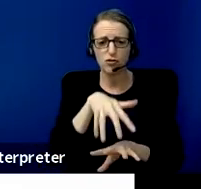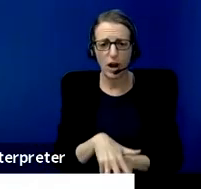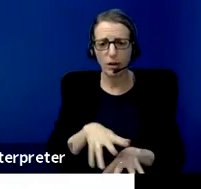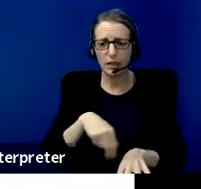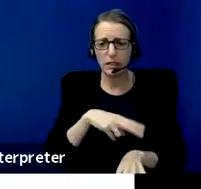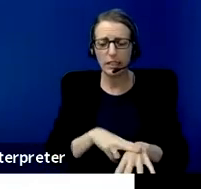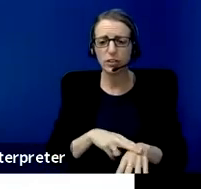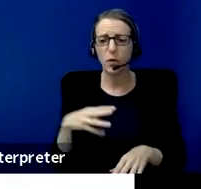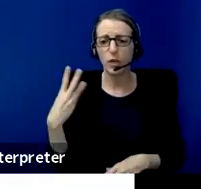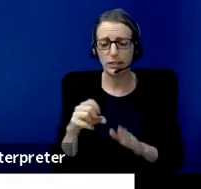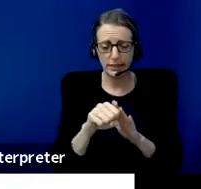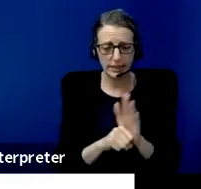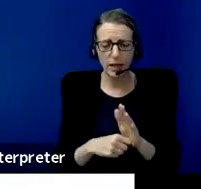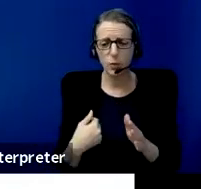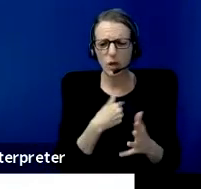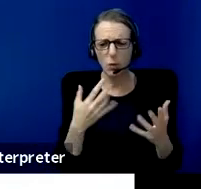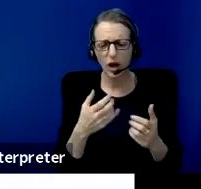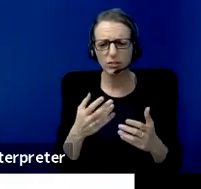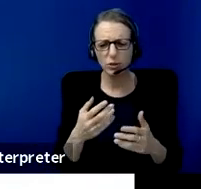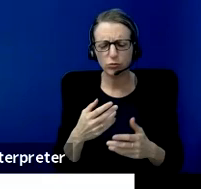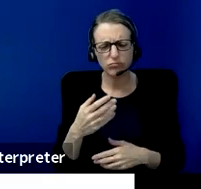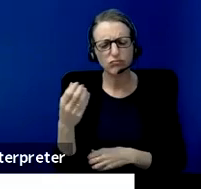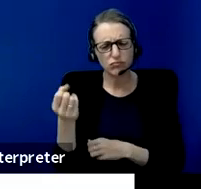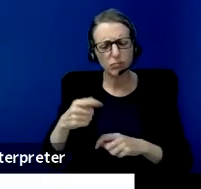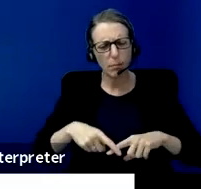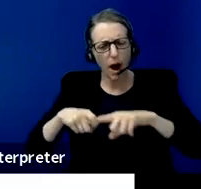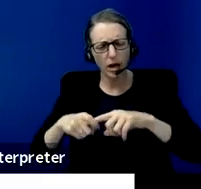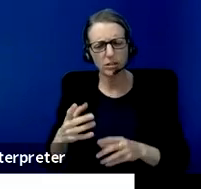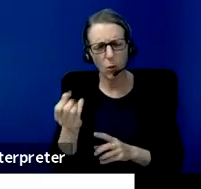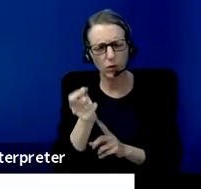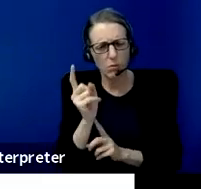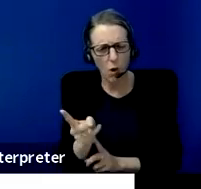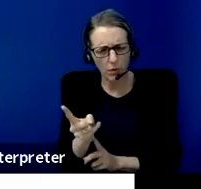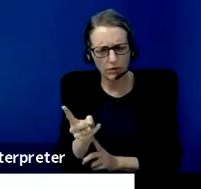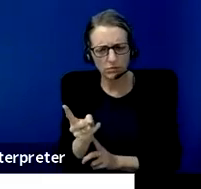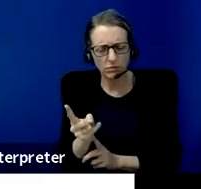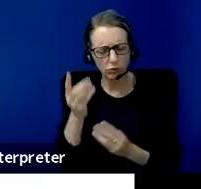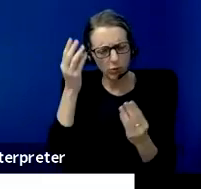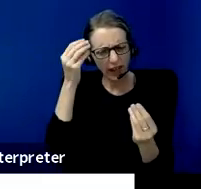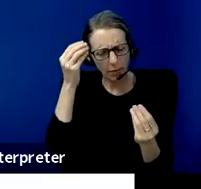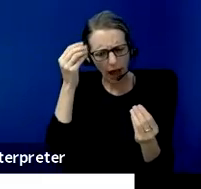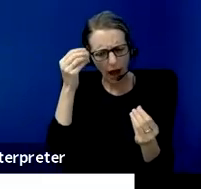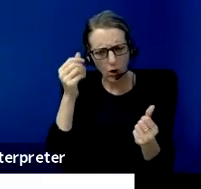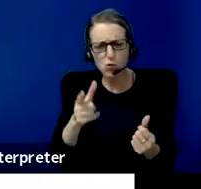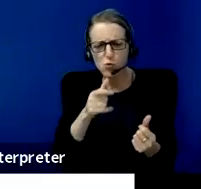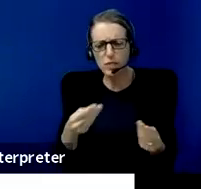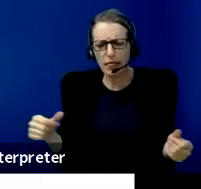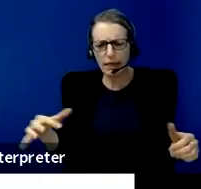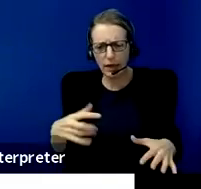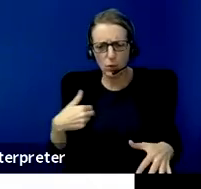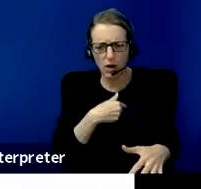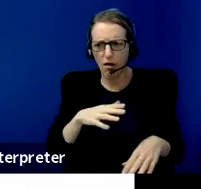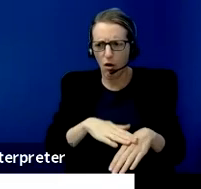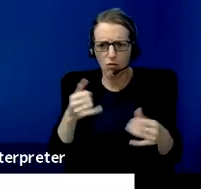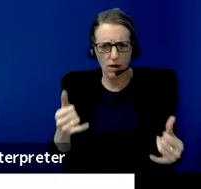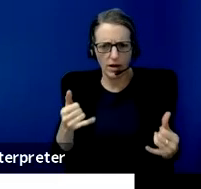State. We want to spend a moment to recognize and offer our opportunity to think about whose land you are on.